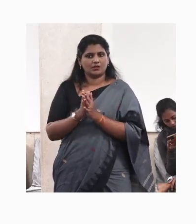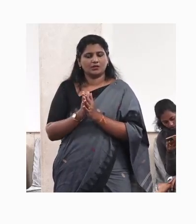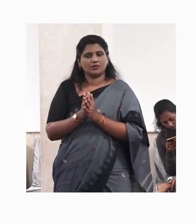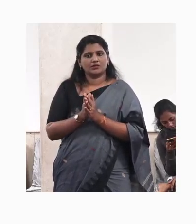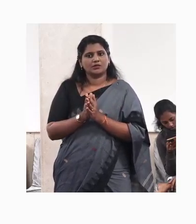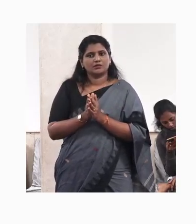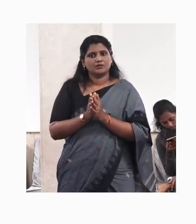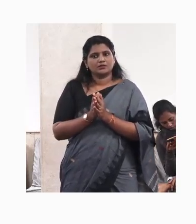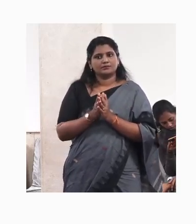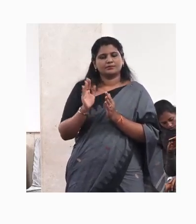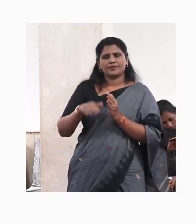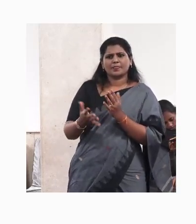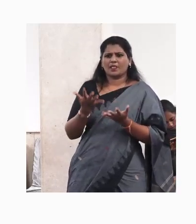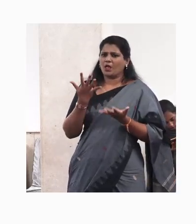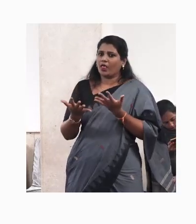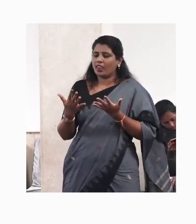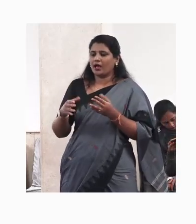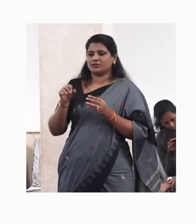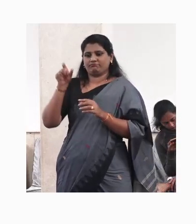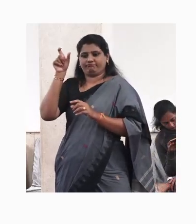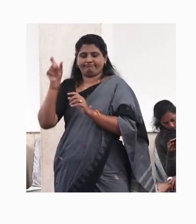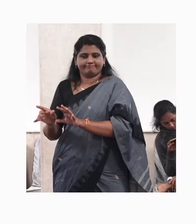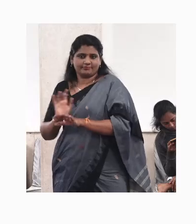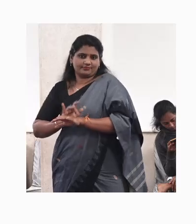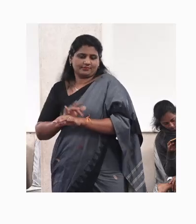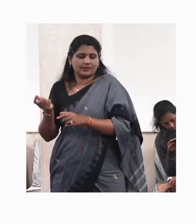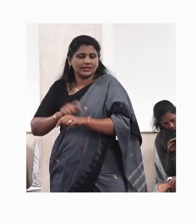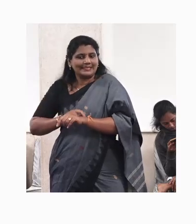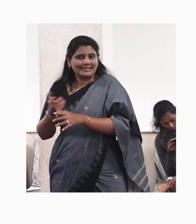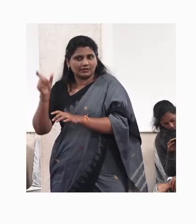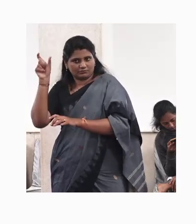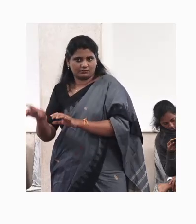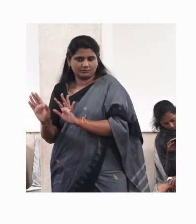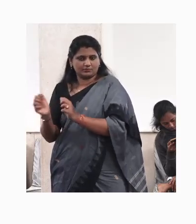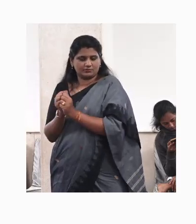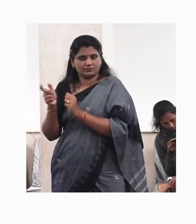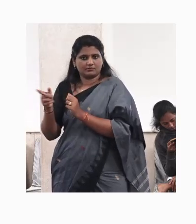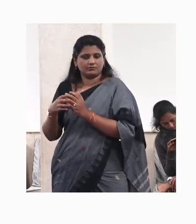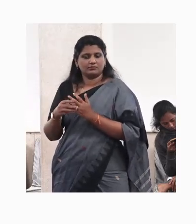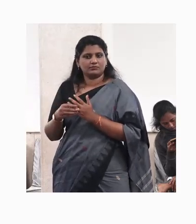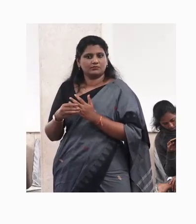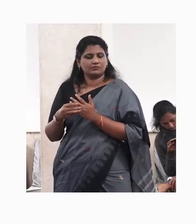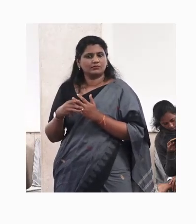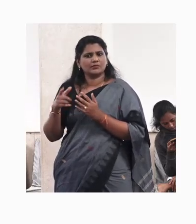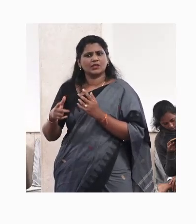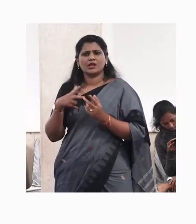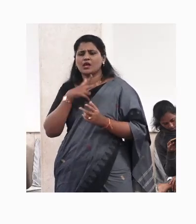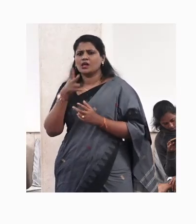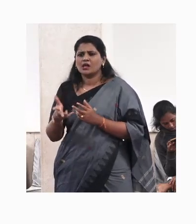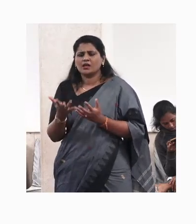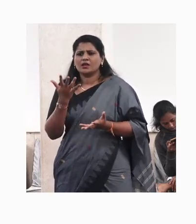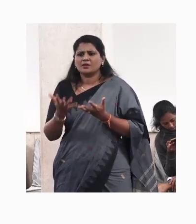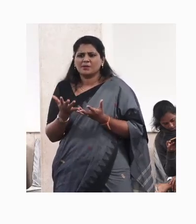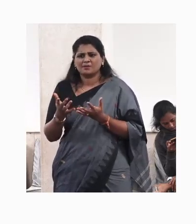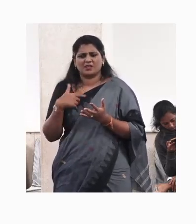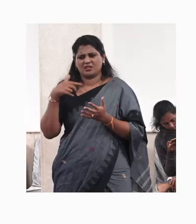having a light moment with the person that you're speaking with, or saying something sometimes that's not maybe